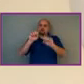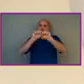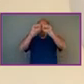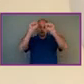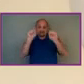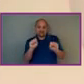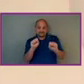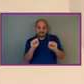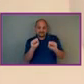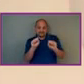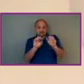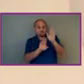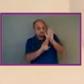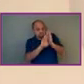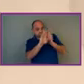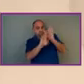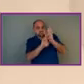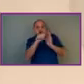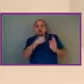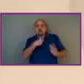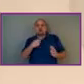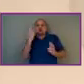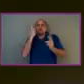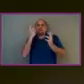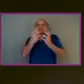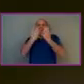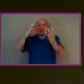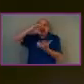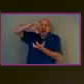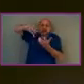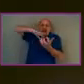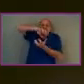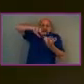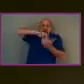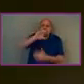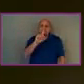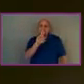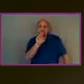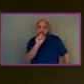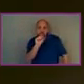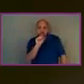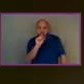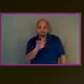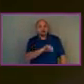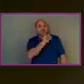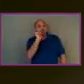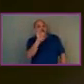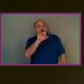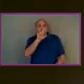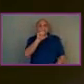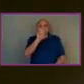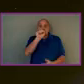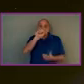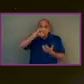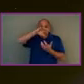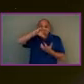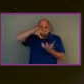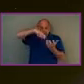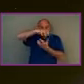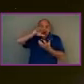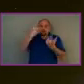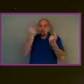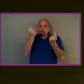a dense cloud of interstellar dust. Then this dust would have collapse and form the